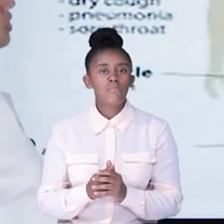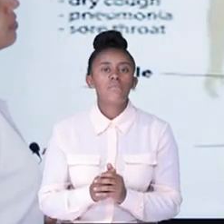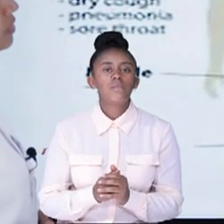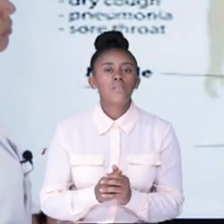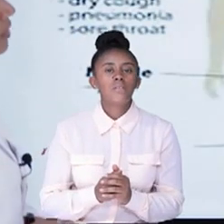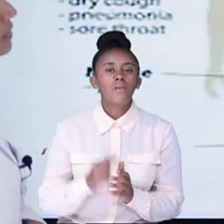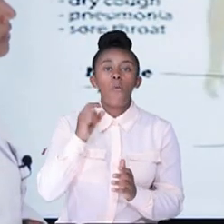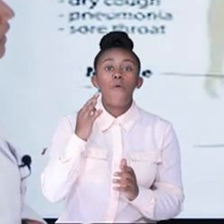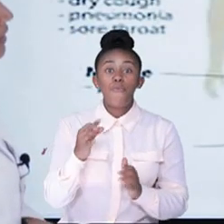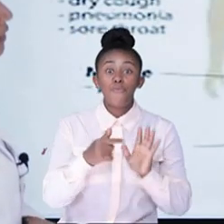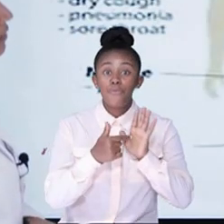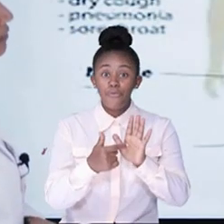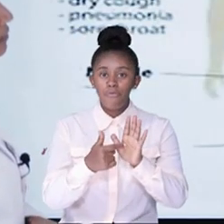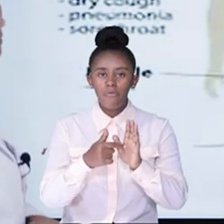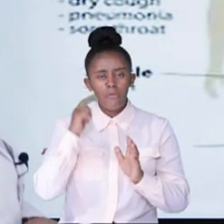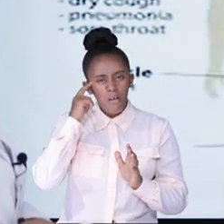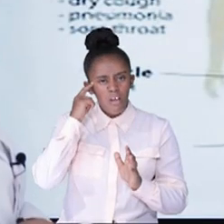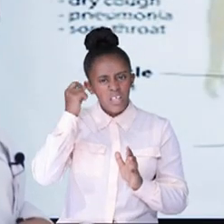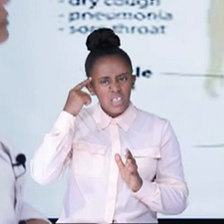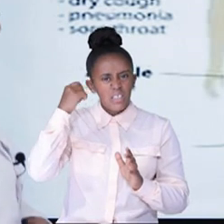one of the symptoms is headache,